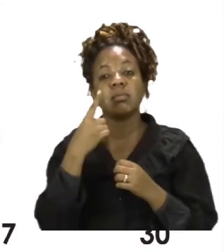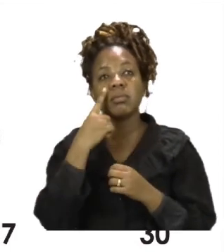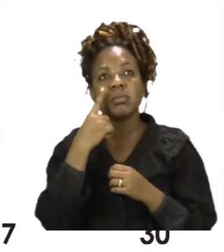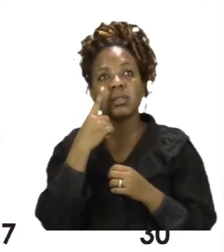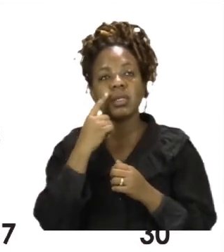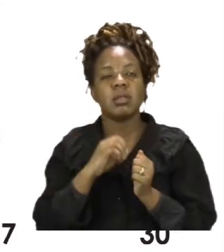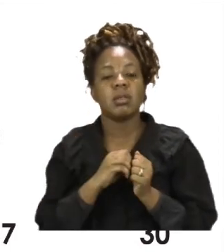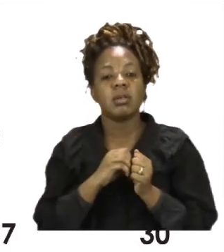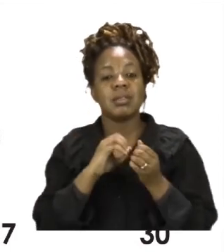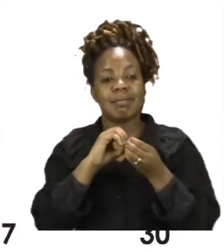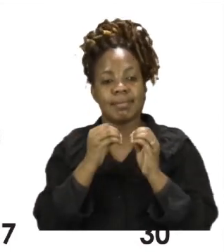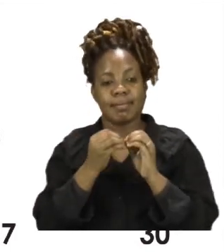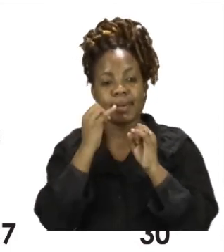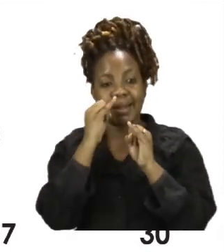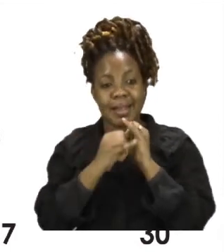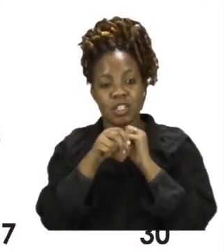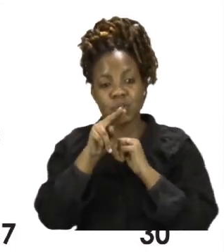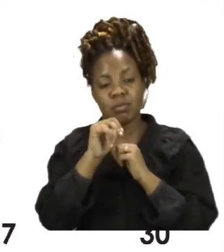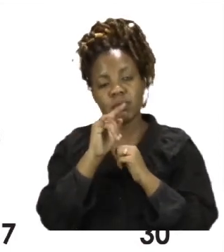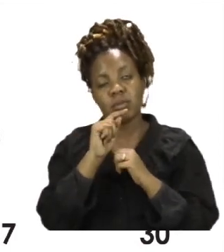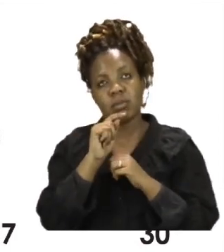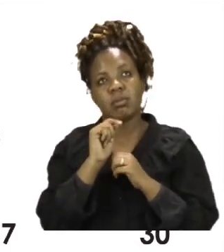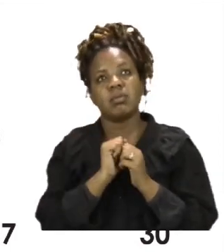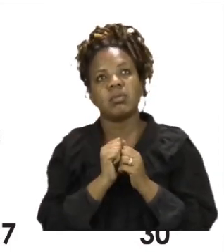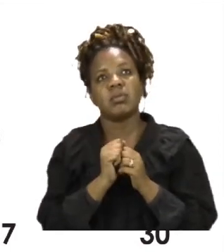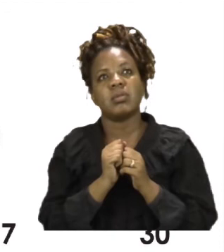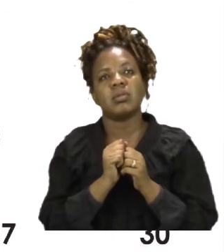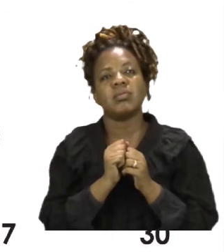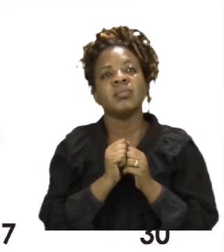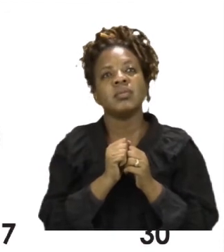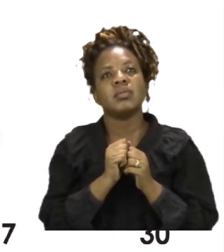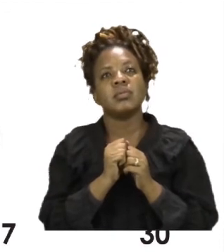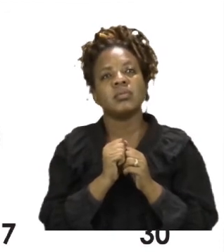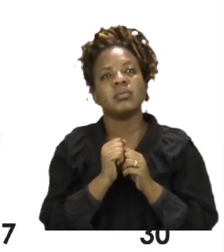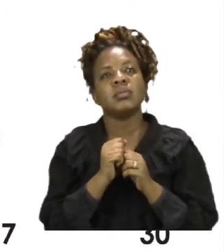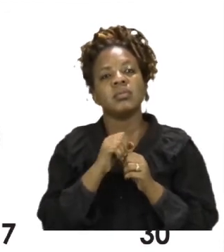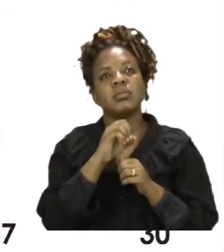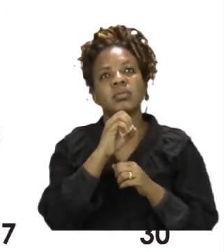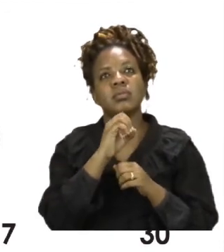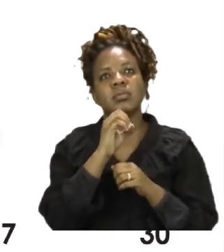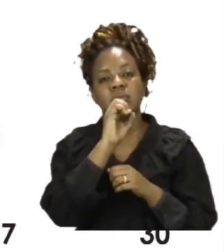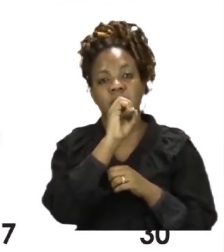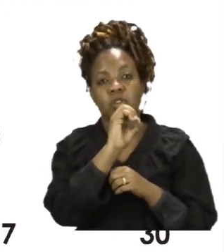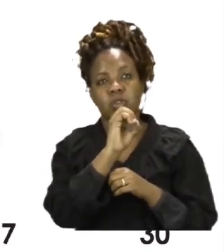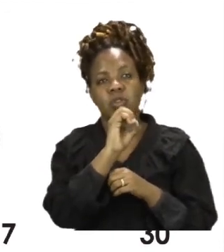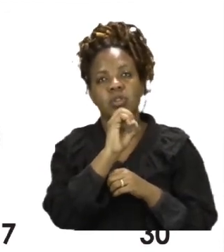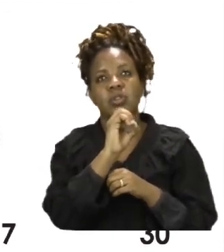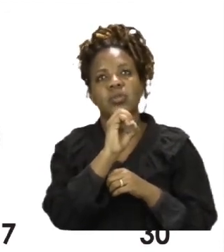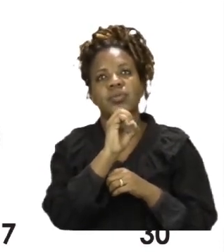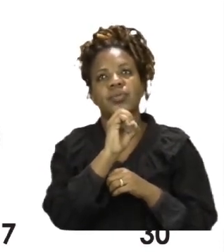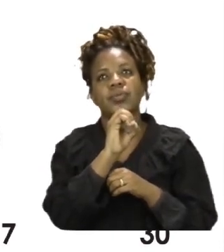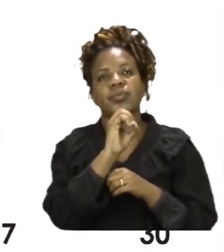the unit. For C, we are looking for even numbers, which means numbers that have